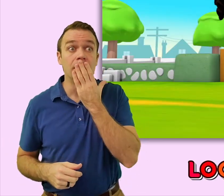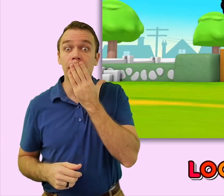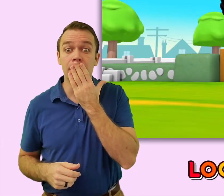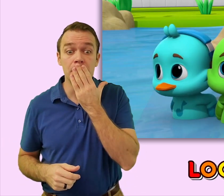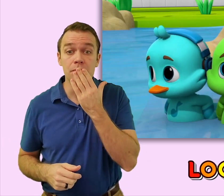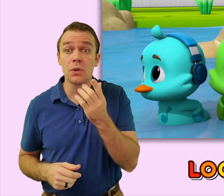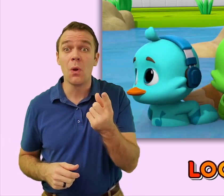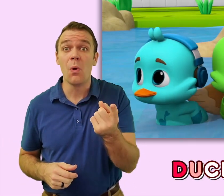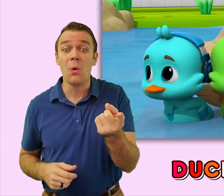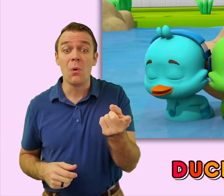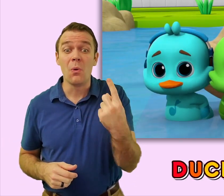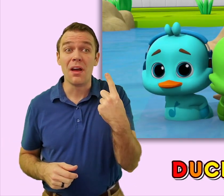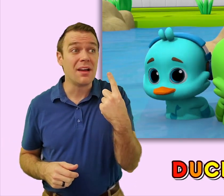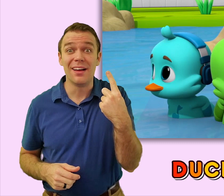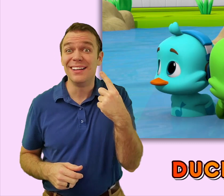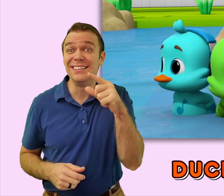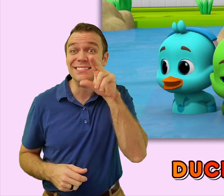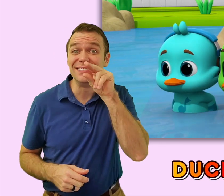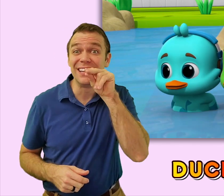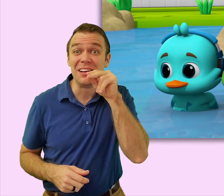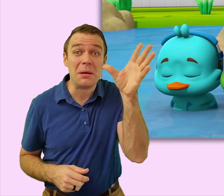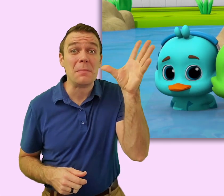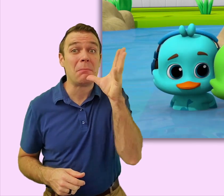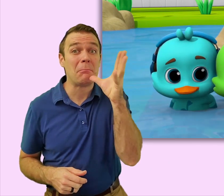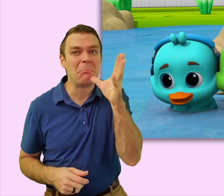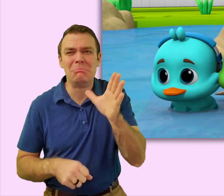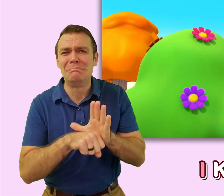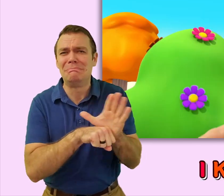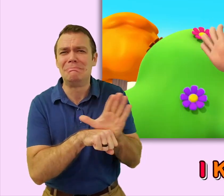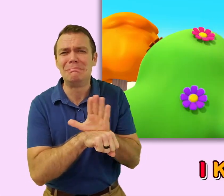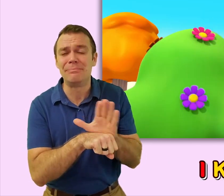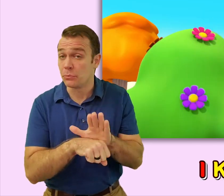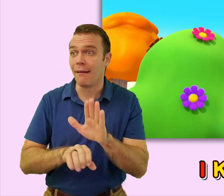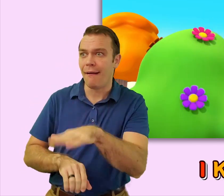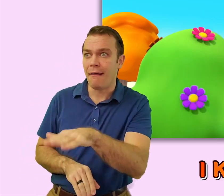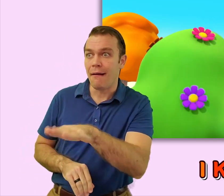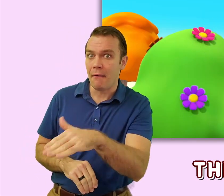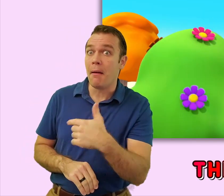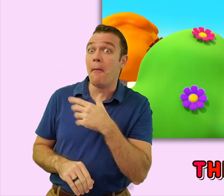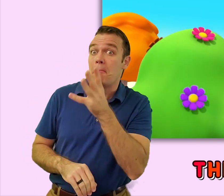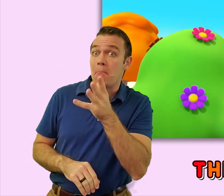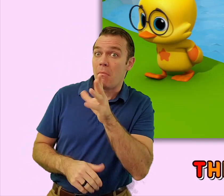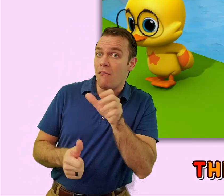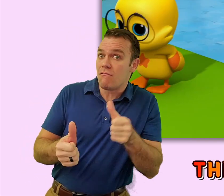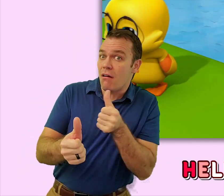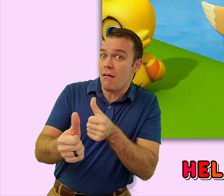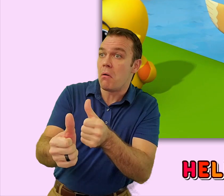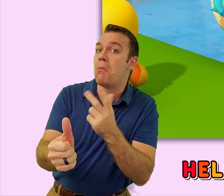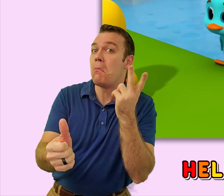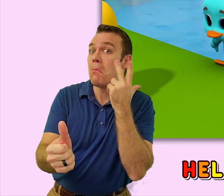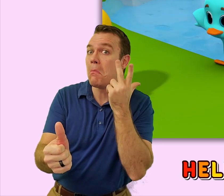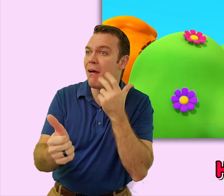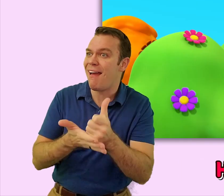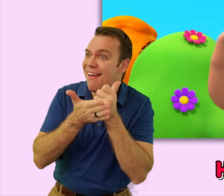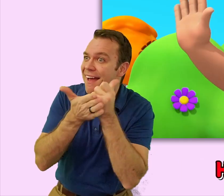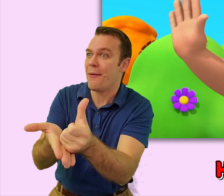Uh-oh, looks like the mommy duck has her hands full. I know. Let's follow the mommy duck and help her